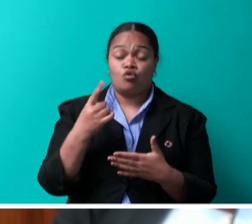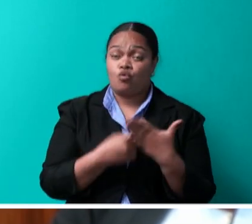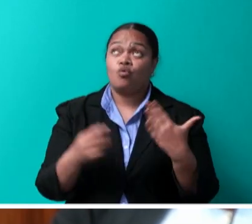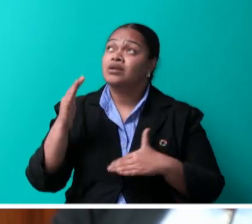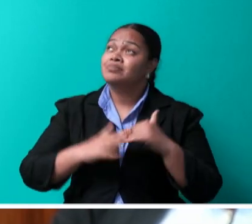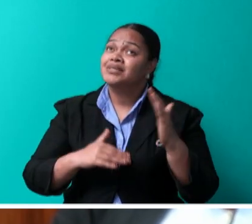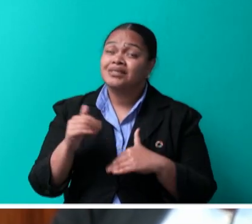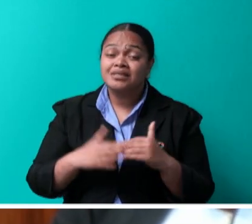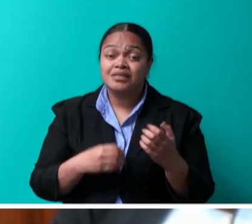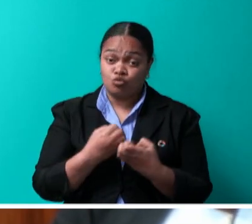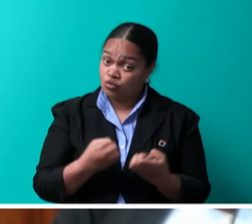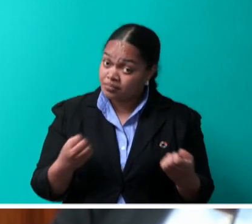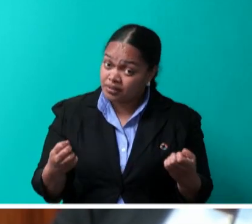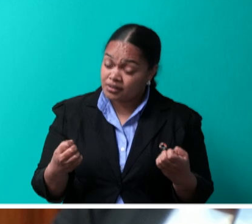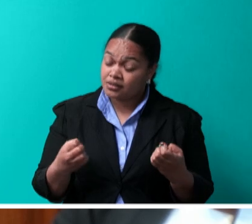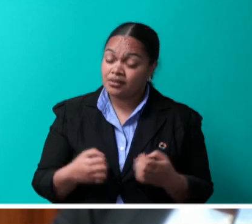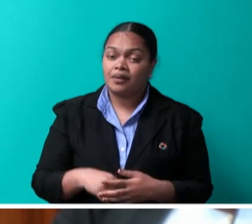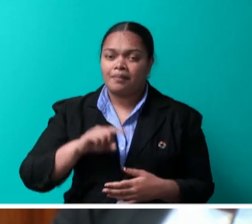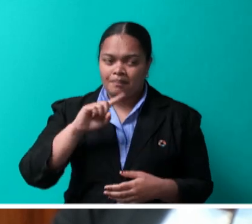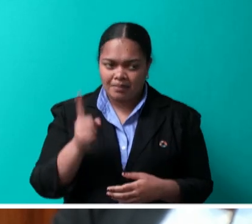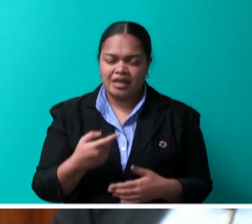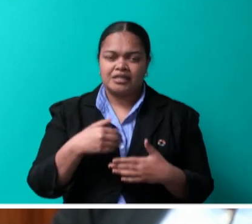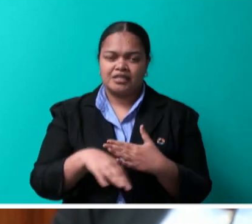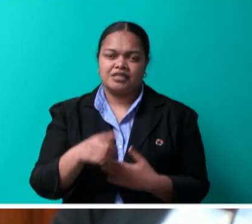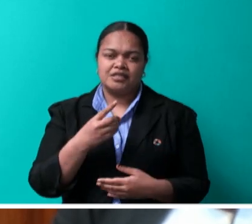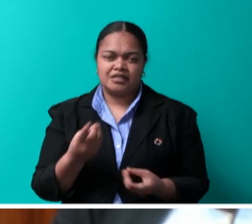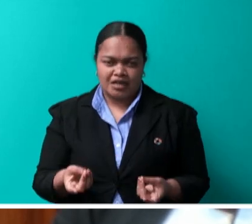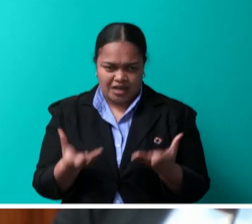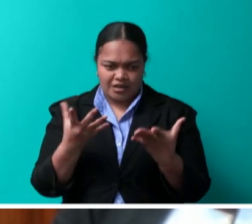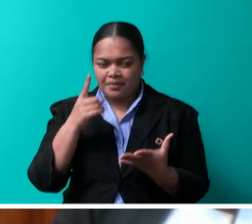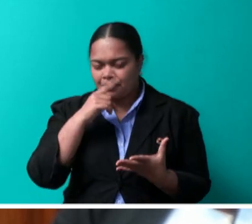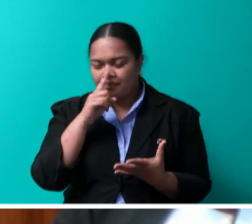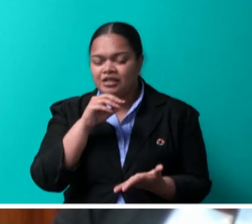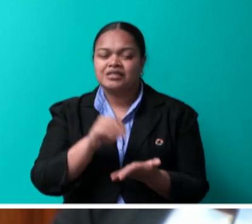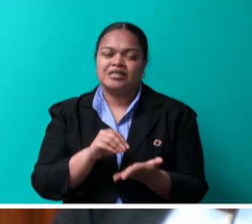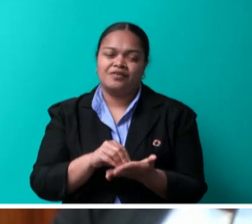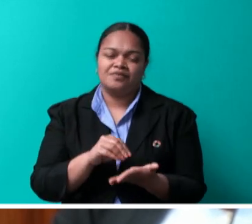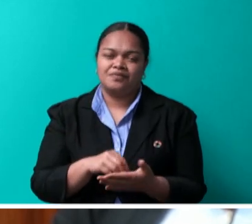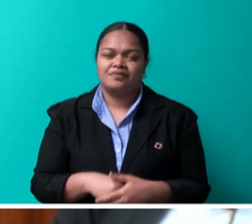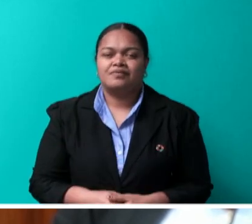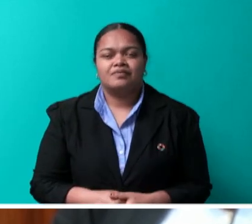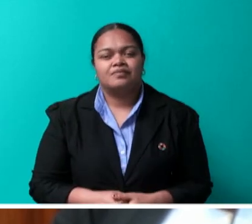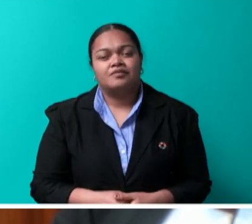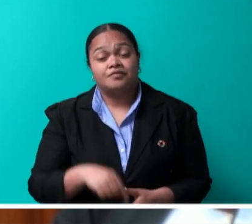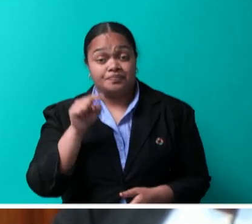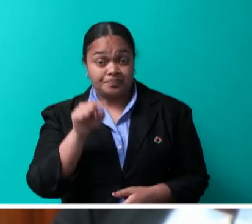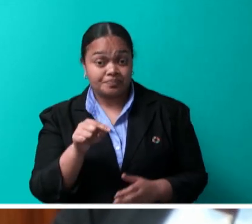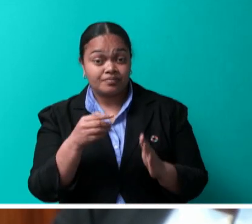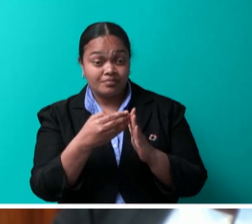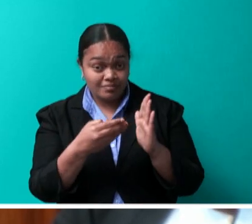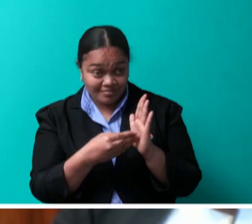buildings and equipment, but in dedication of the people who serve within it. This budget is